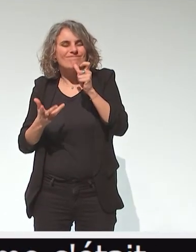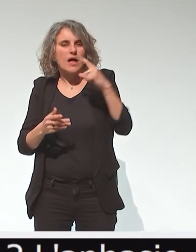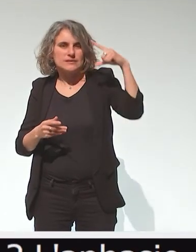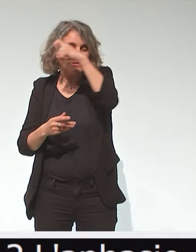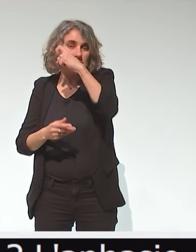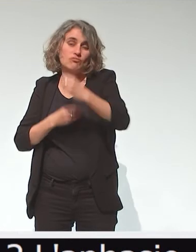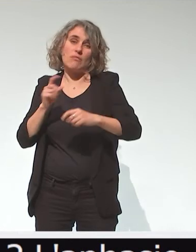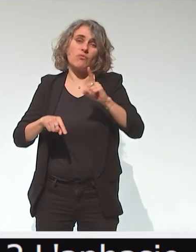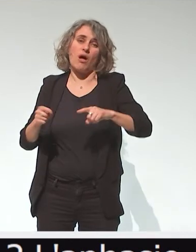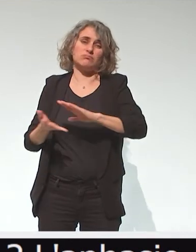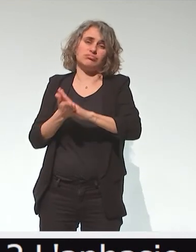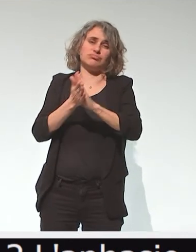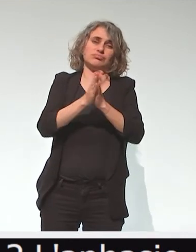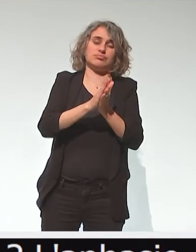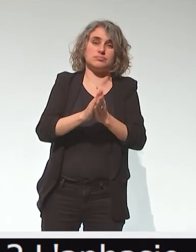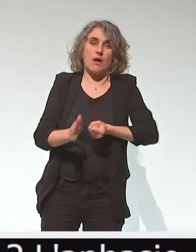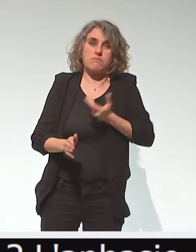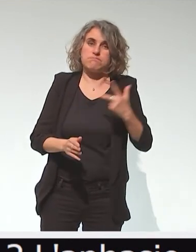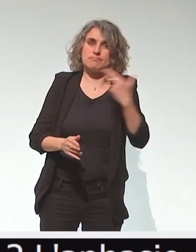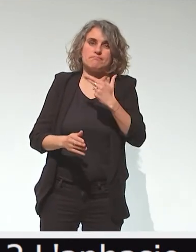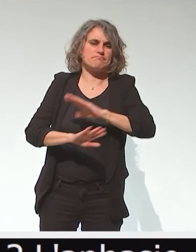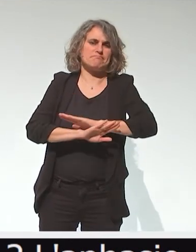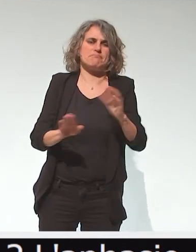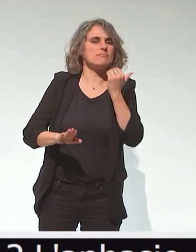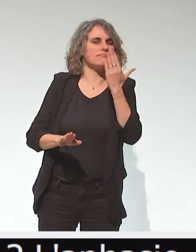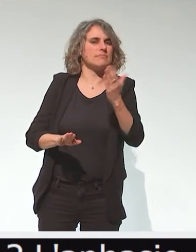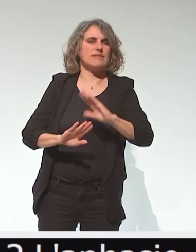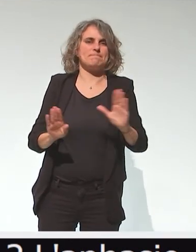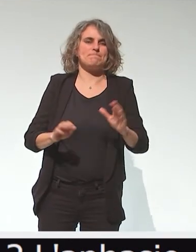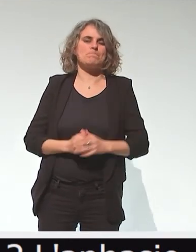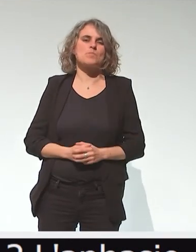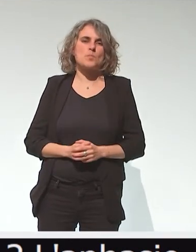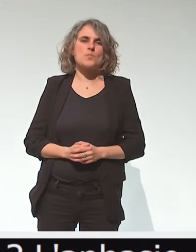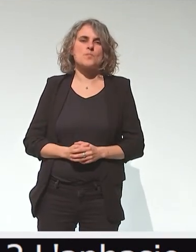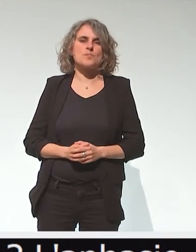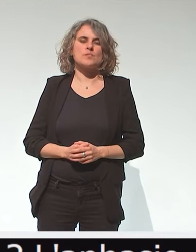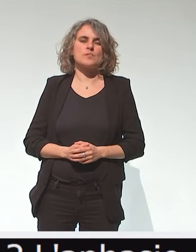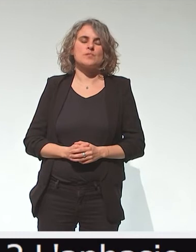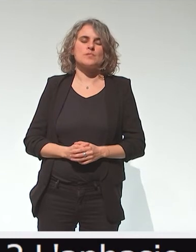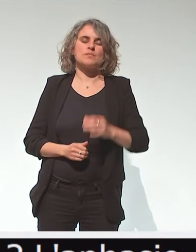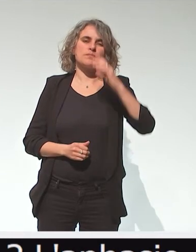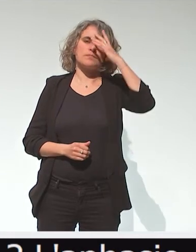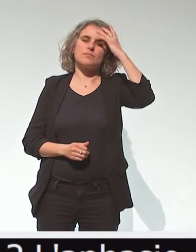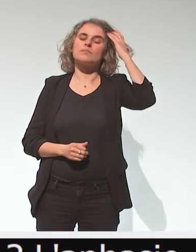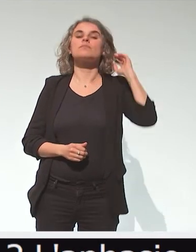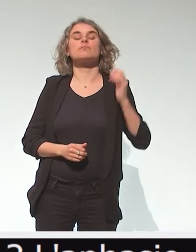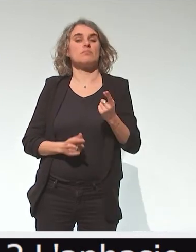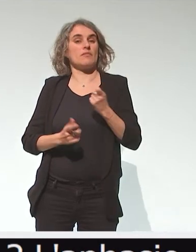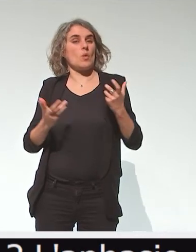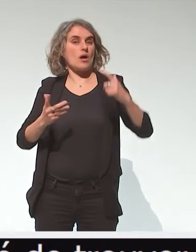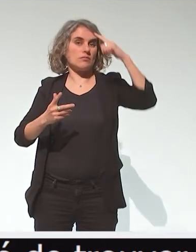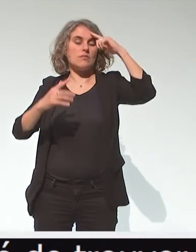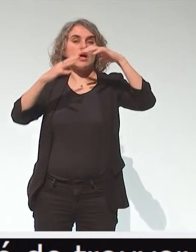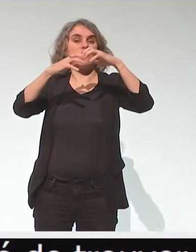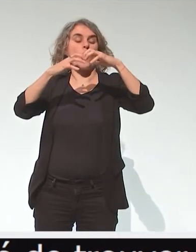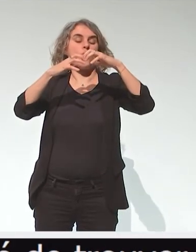the fact that you find it difficult to find your words, and it can even go to an extreme of not being able to express yourself at all.